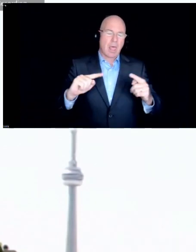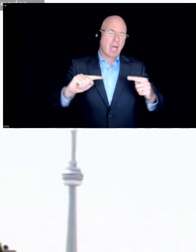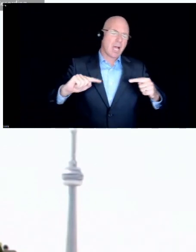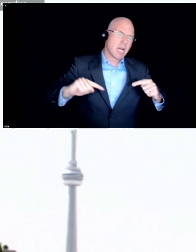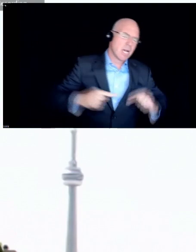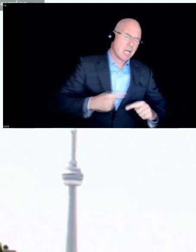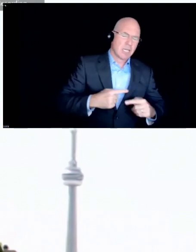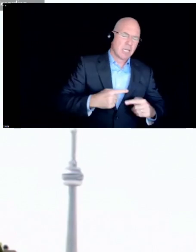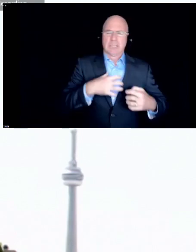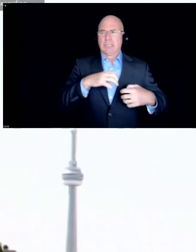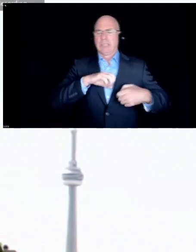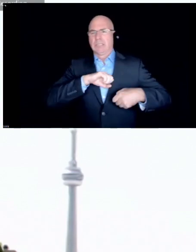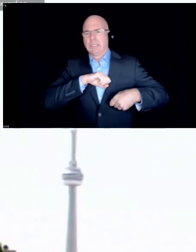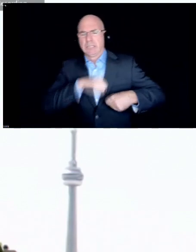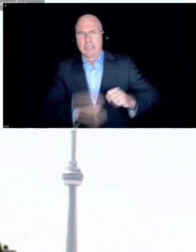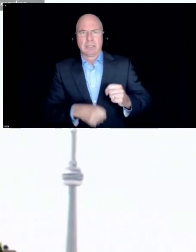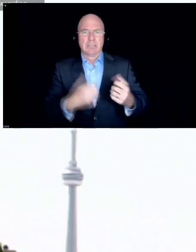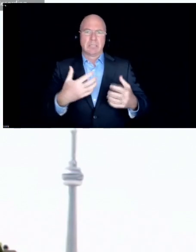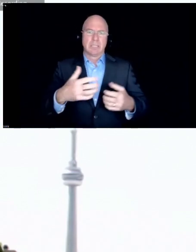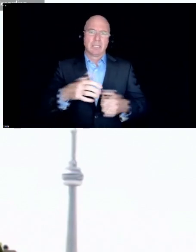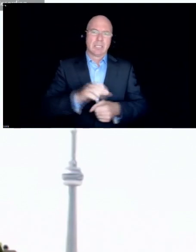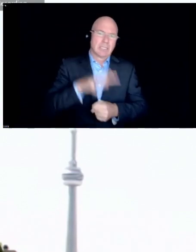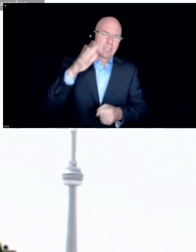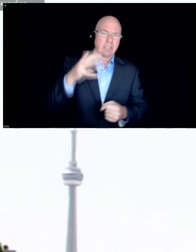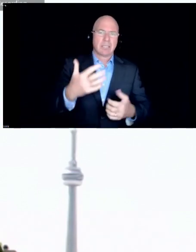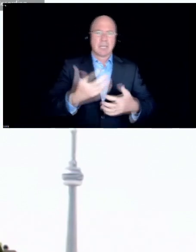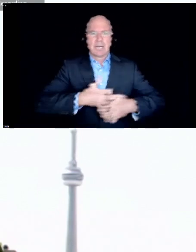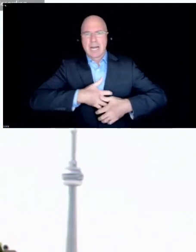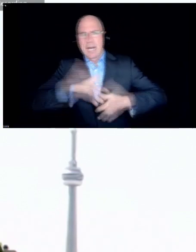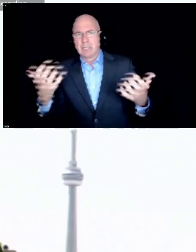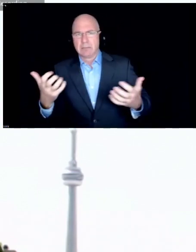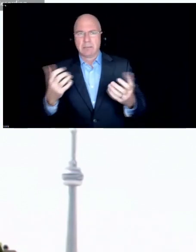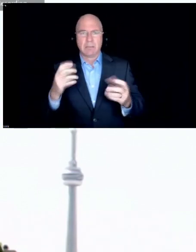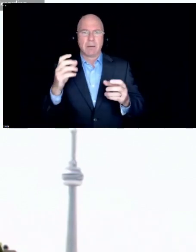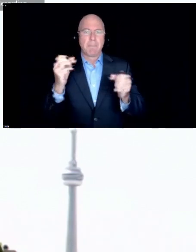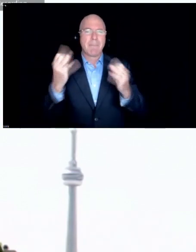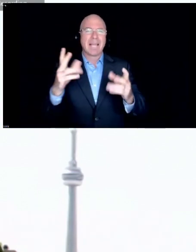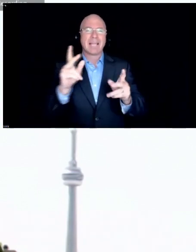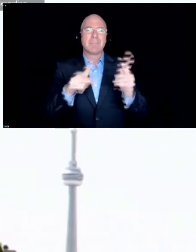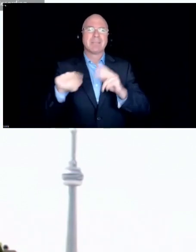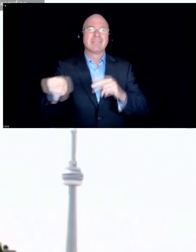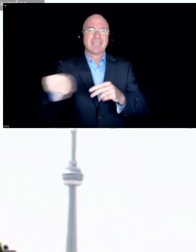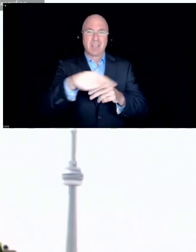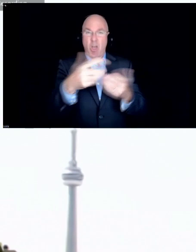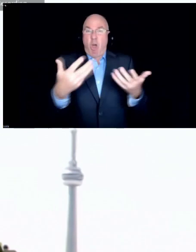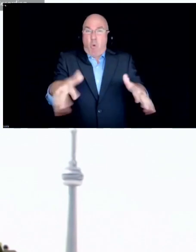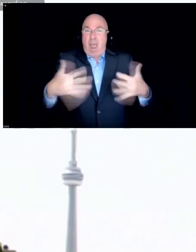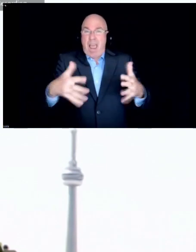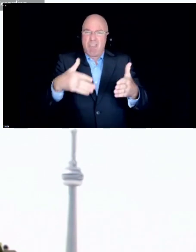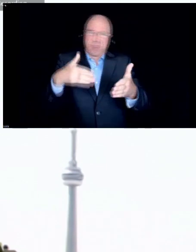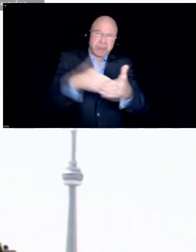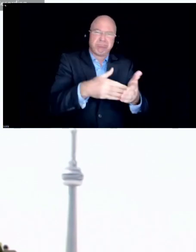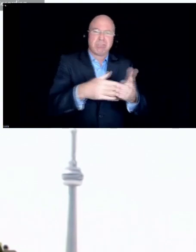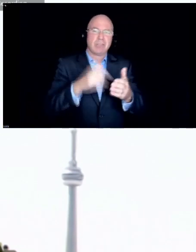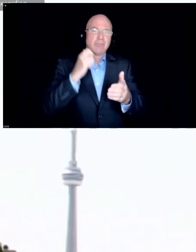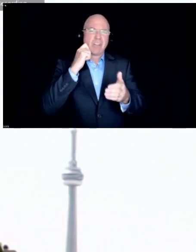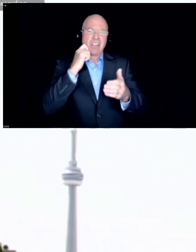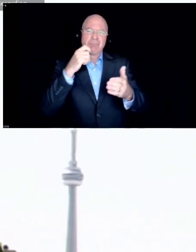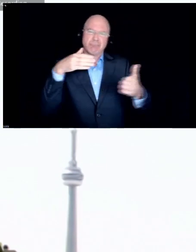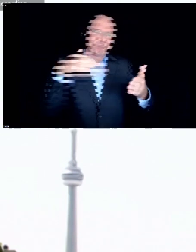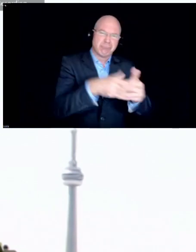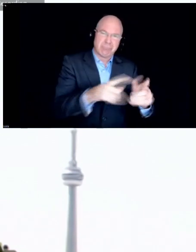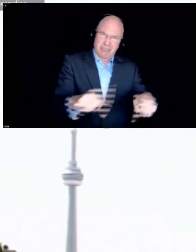and anger on our racialized communities that had already been living with these experiences and feelings for many,